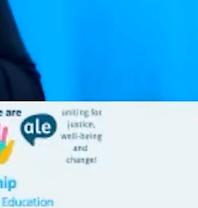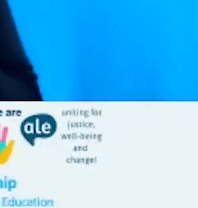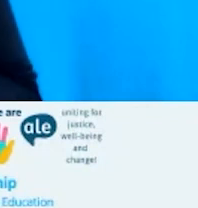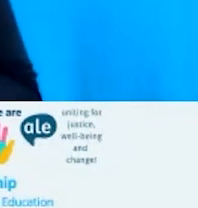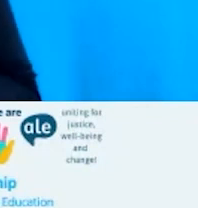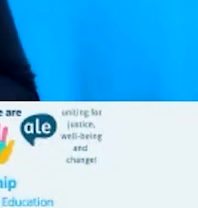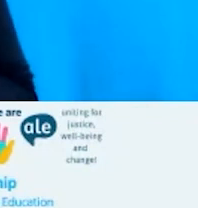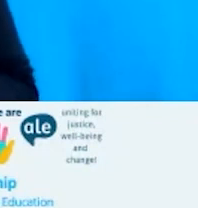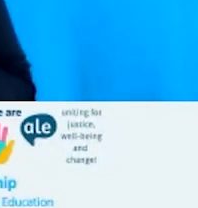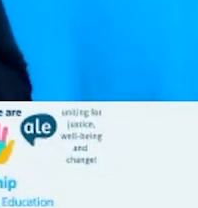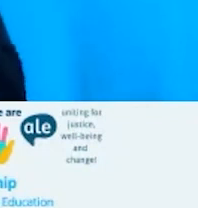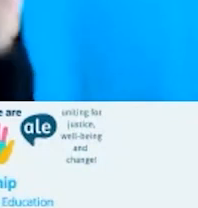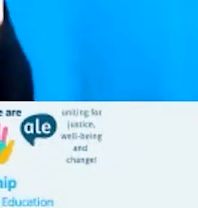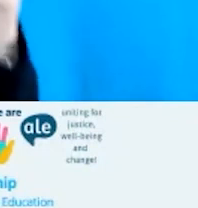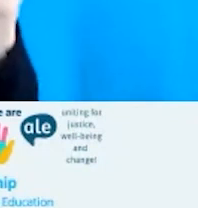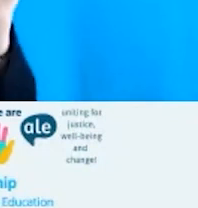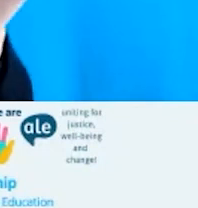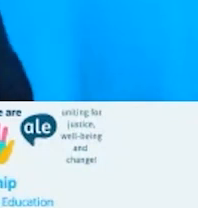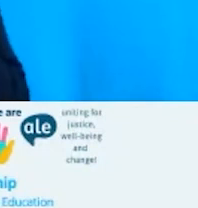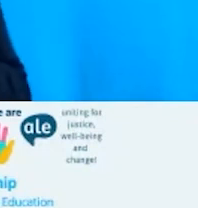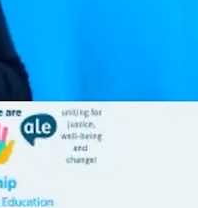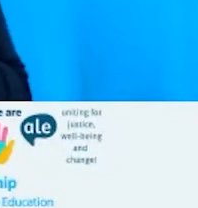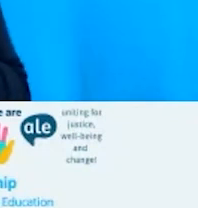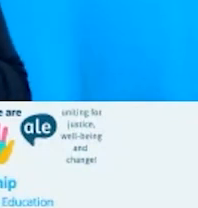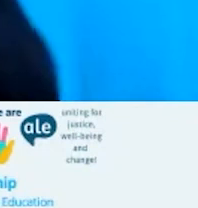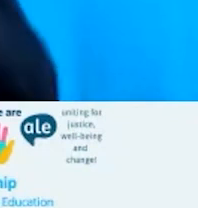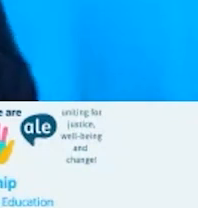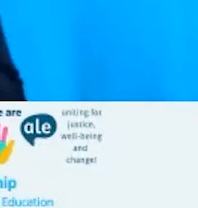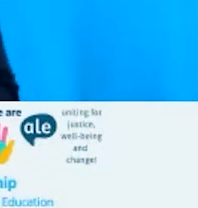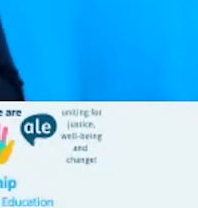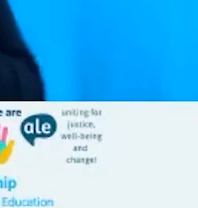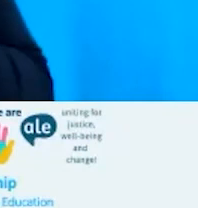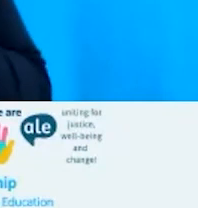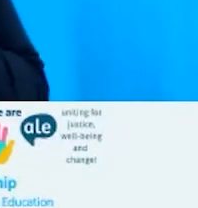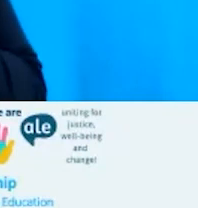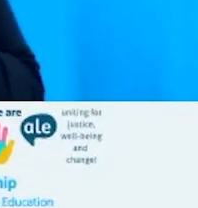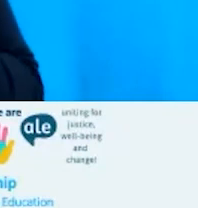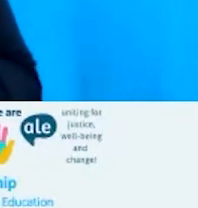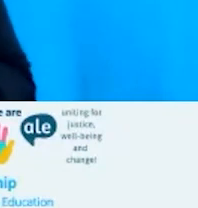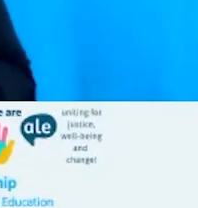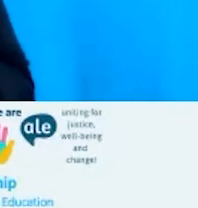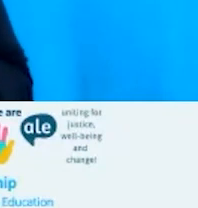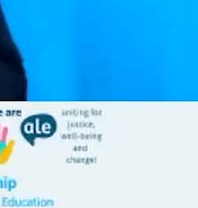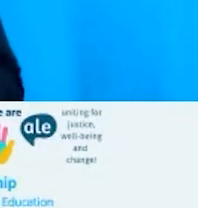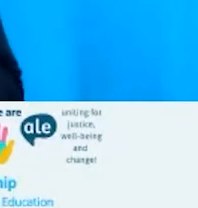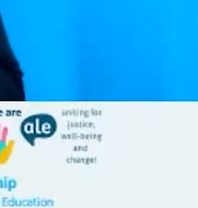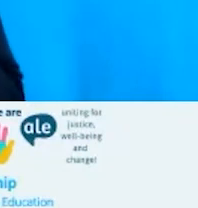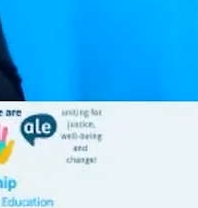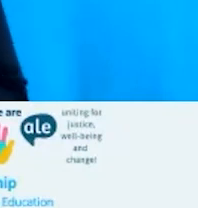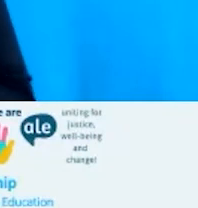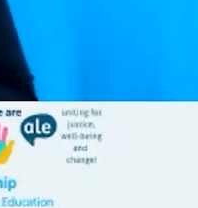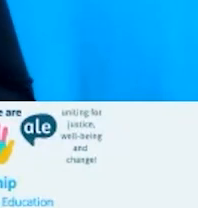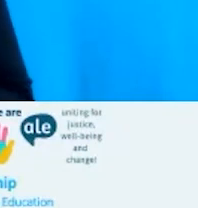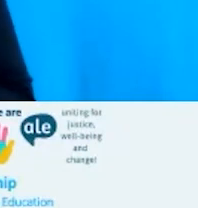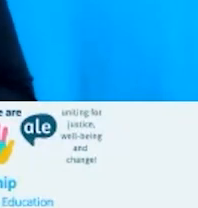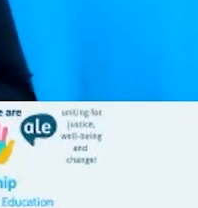What does it take? What is difficult for you? What is really, what